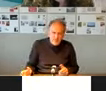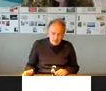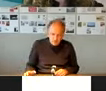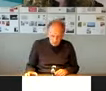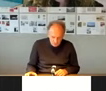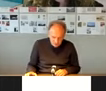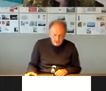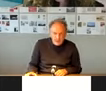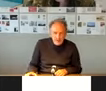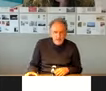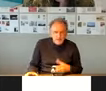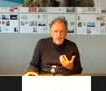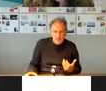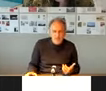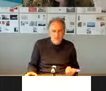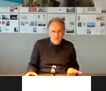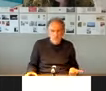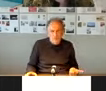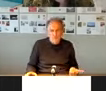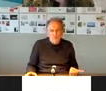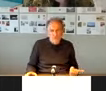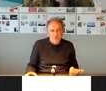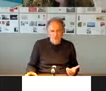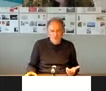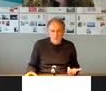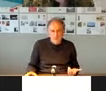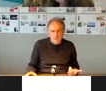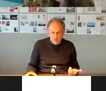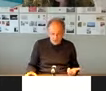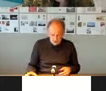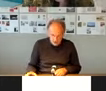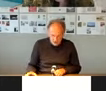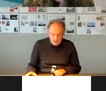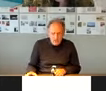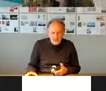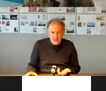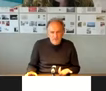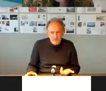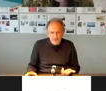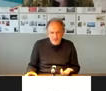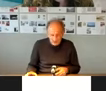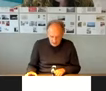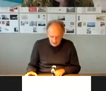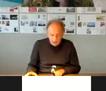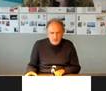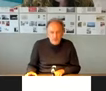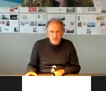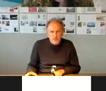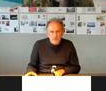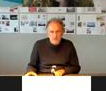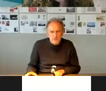chaos, a creative chaos. So here you have the surrounding housing, which look out onto the